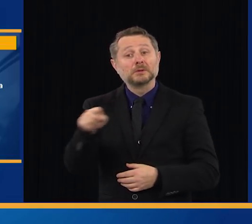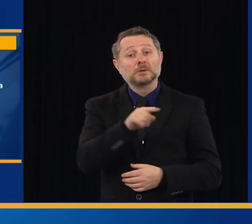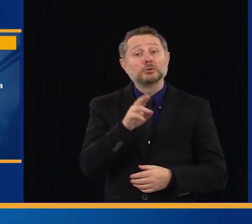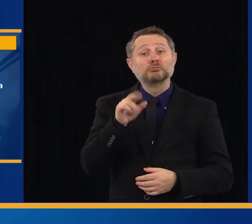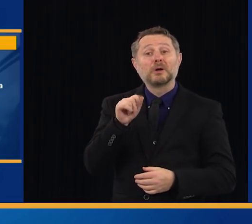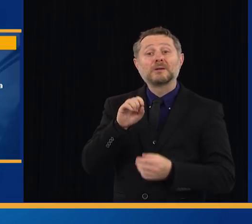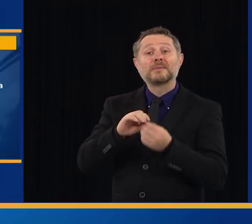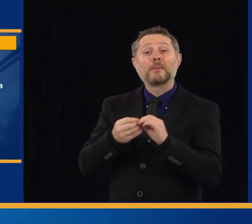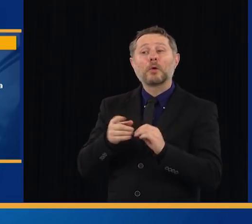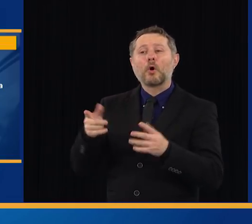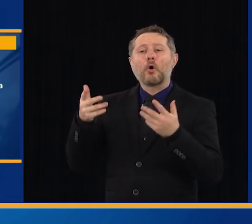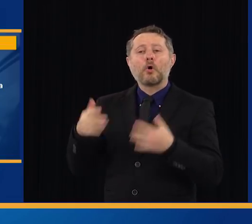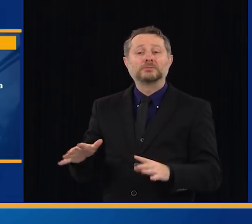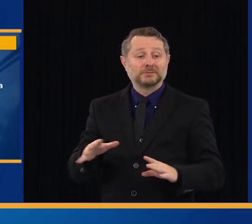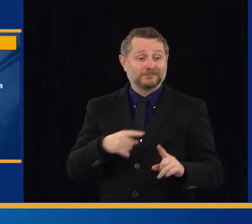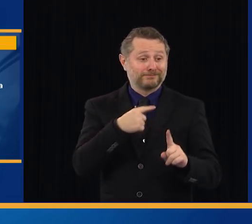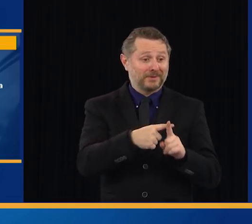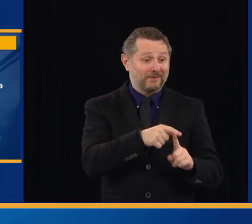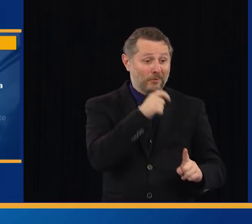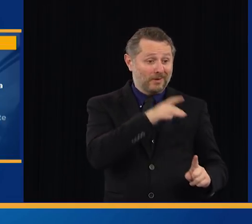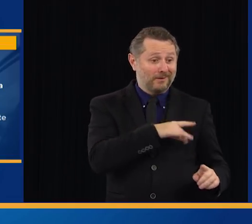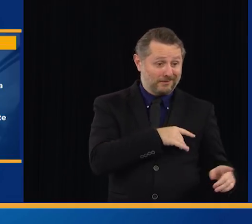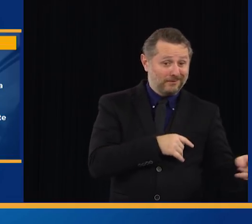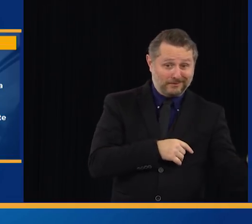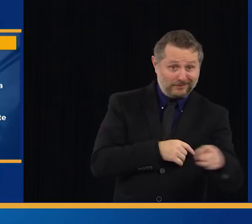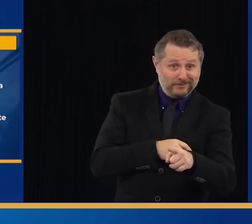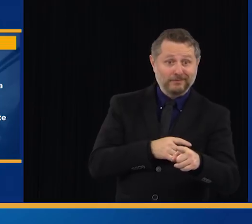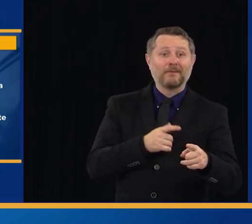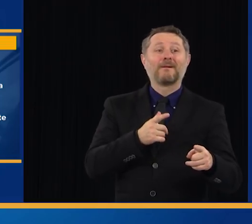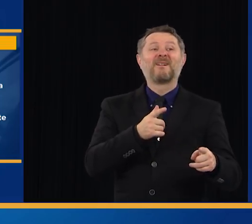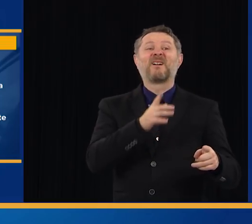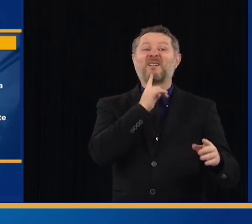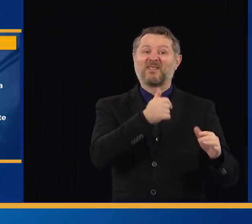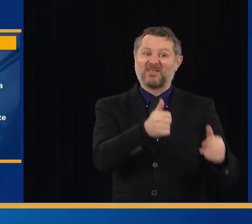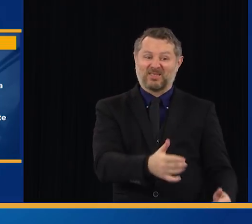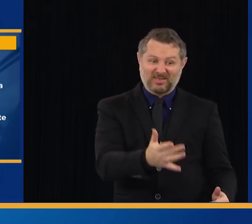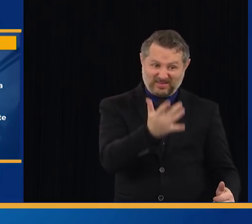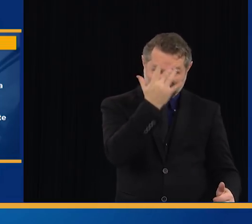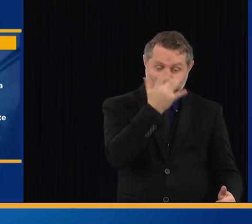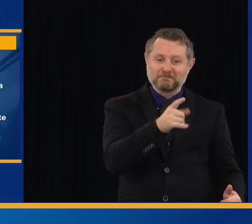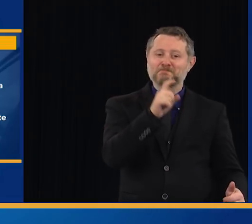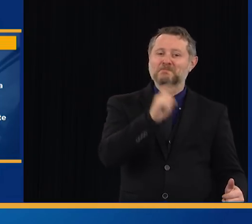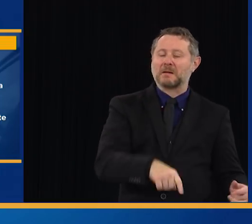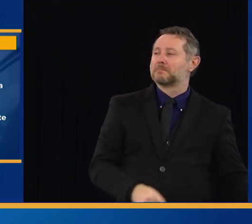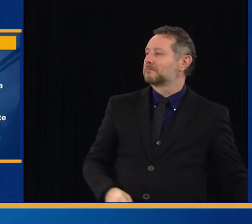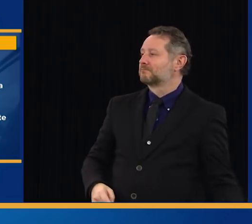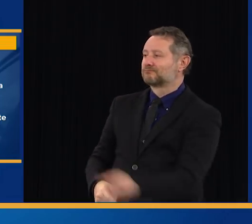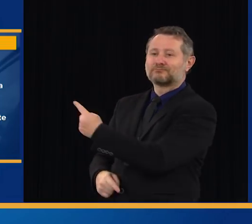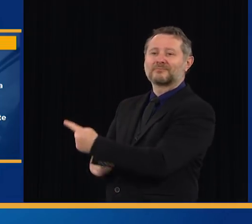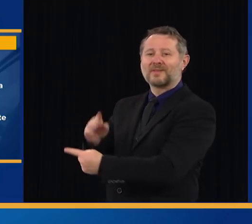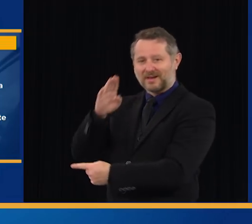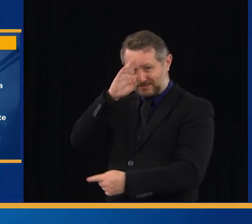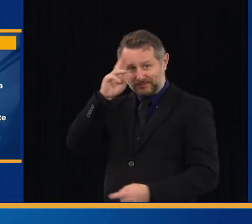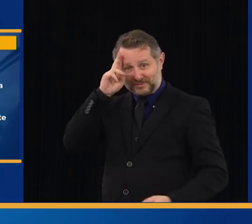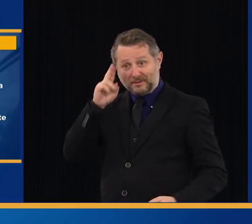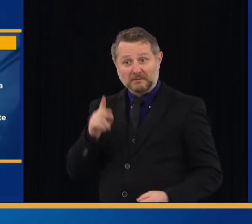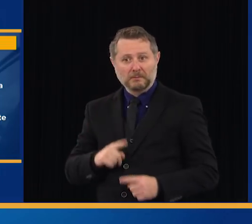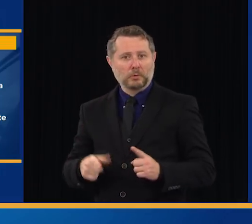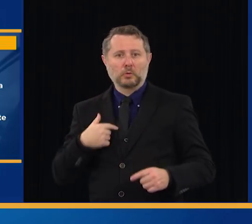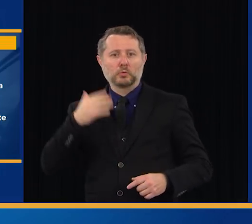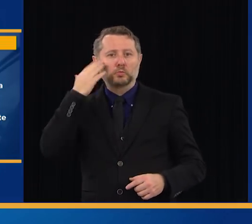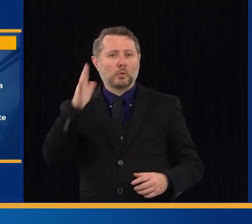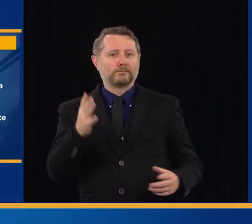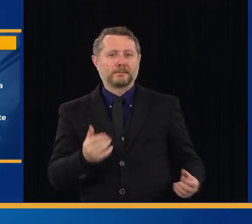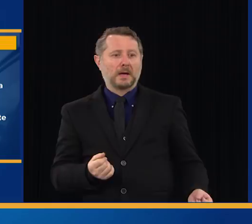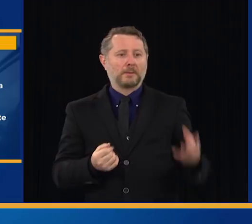infected and became seriously ill, so they had to go to the hospital. But we don't know how many